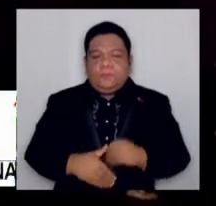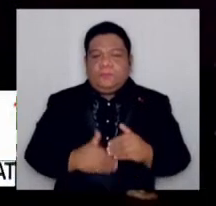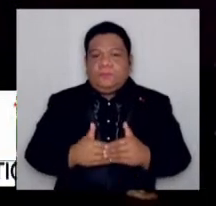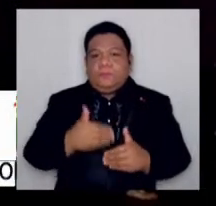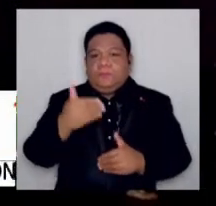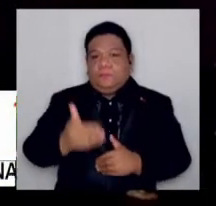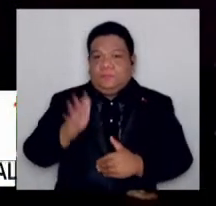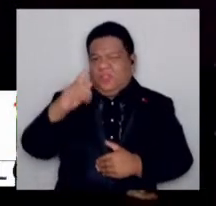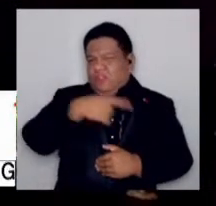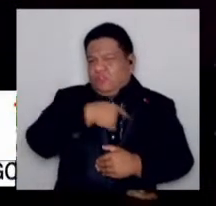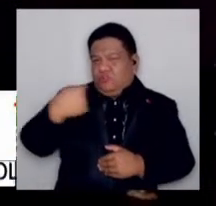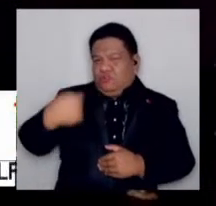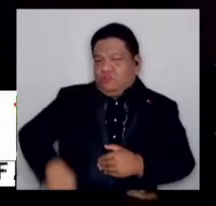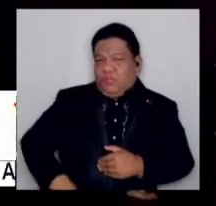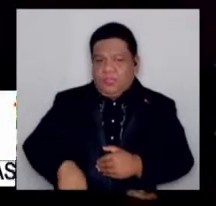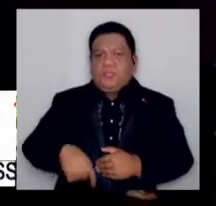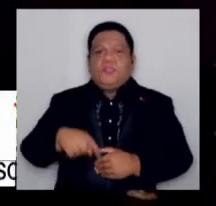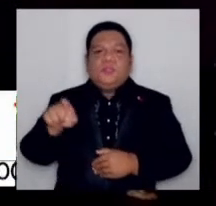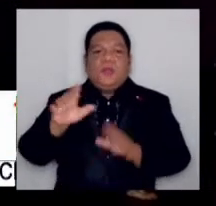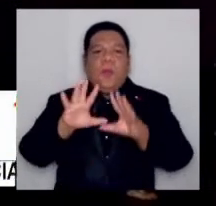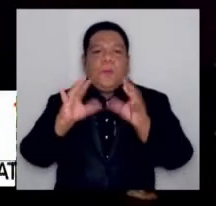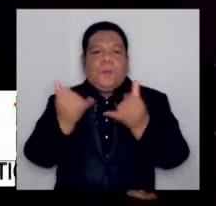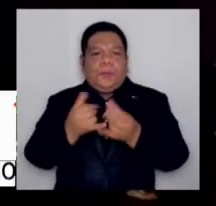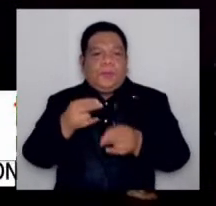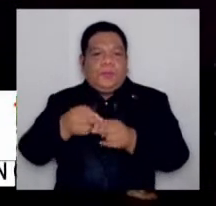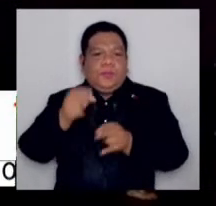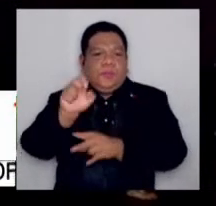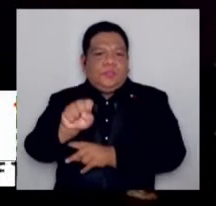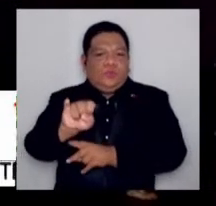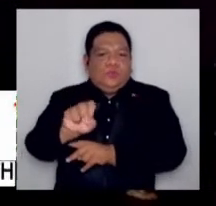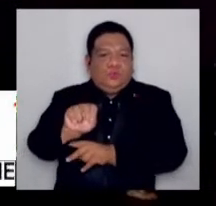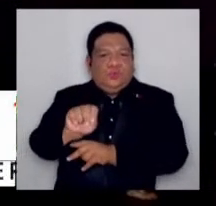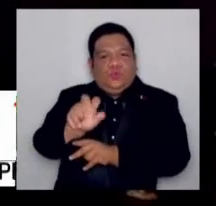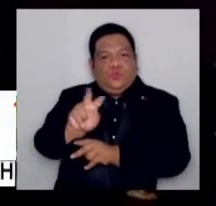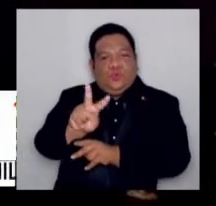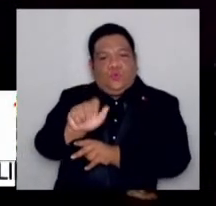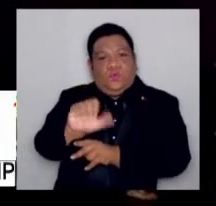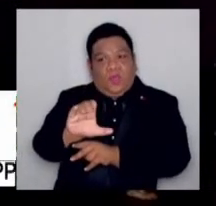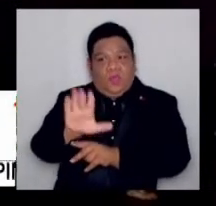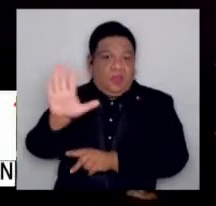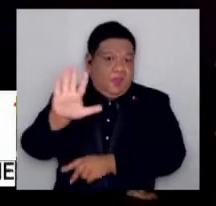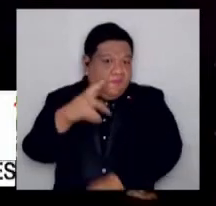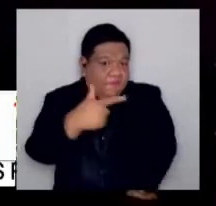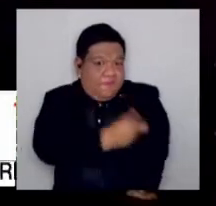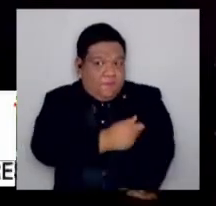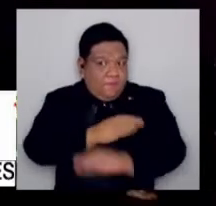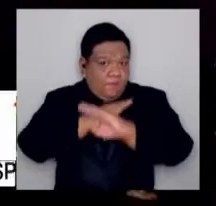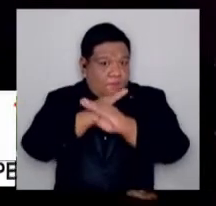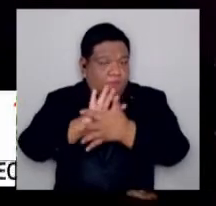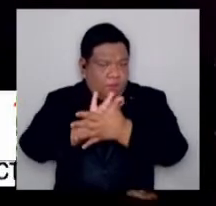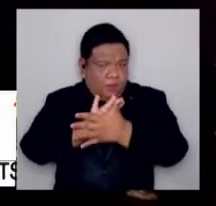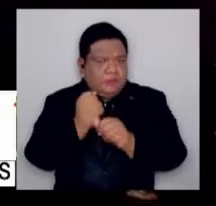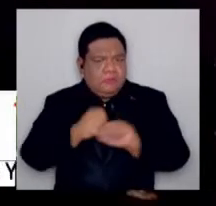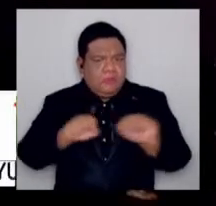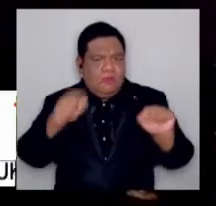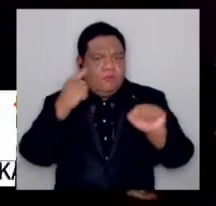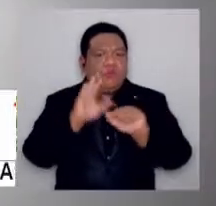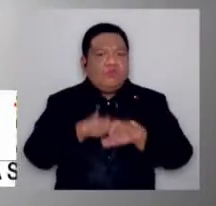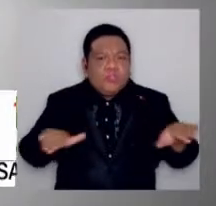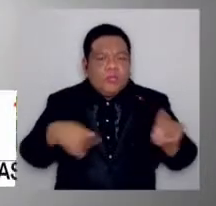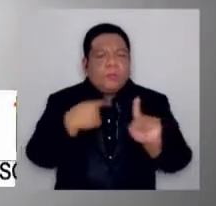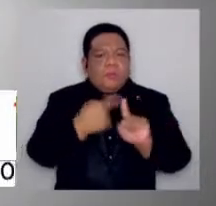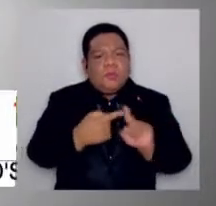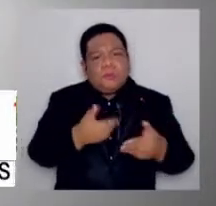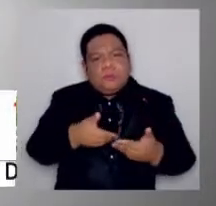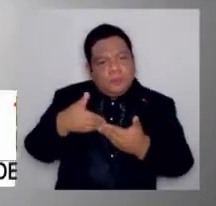Chinese drug maker Sinovac says its COVID-19 vaccine is safe for children and babies as young as